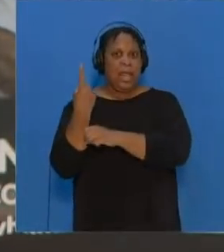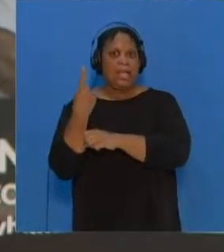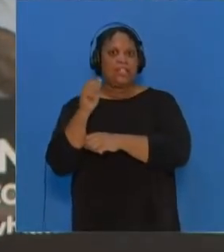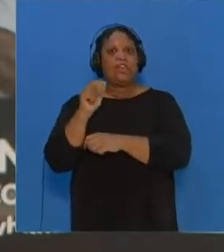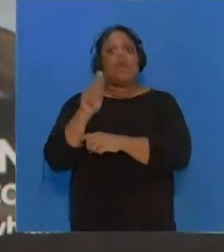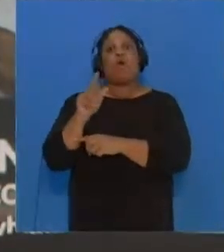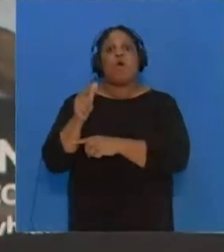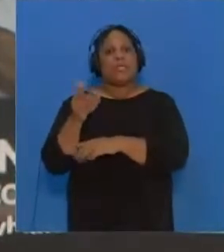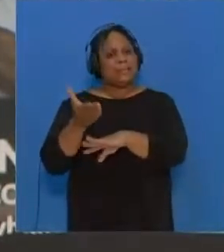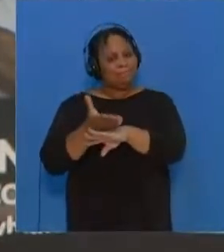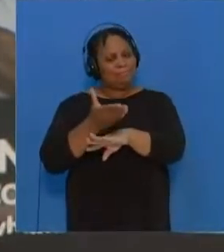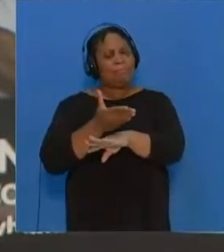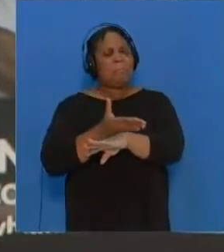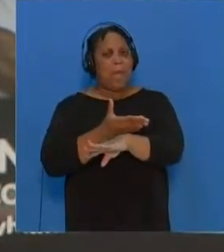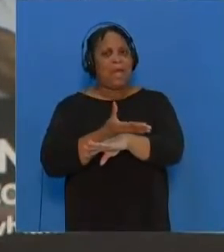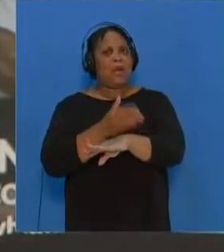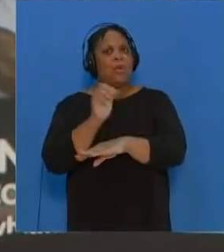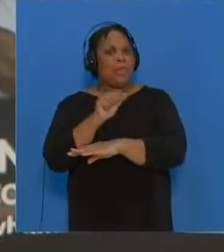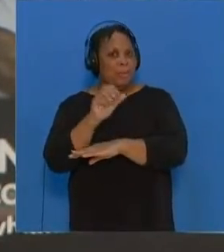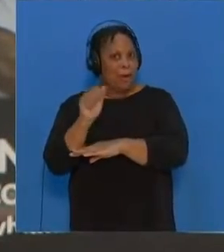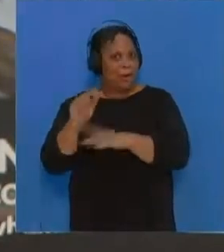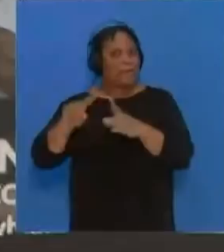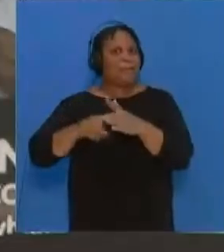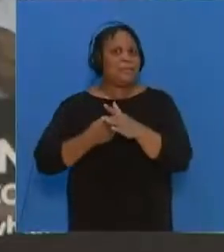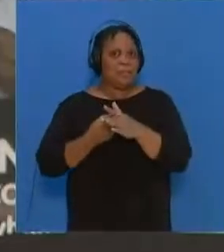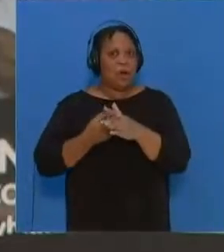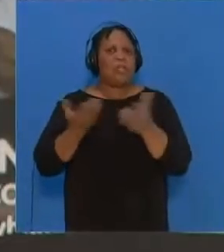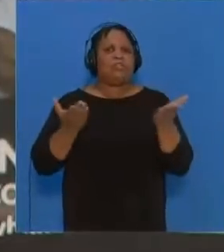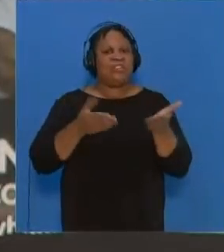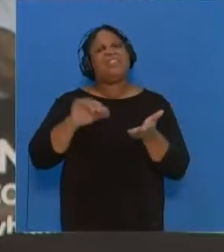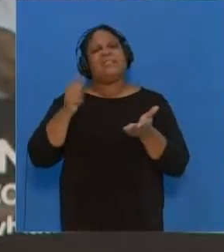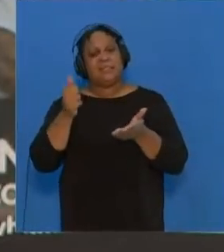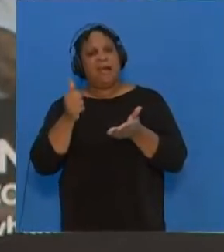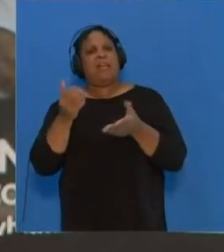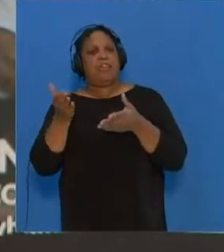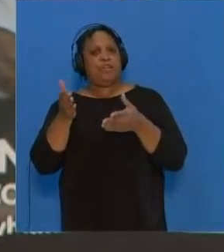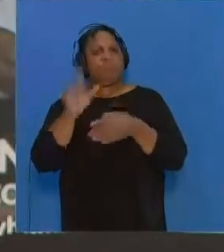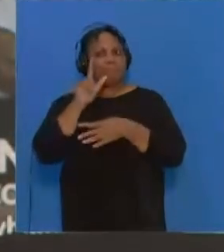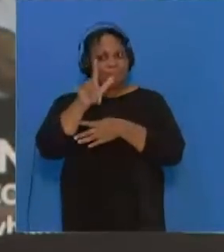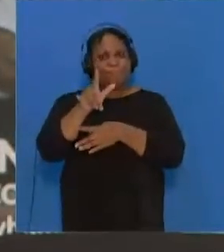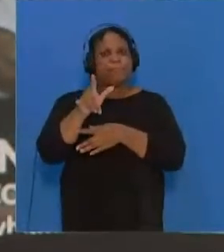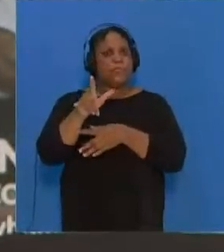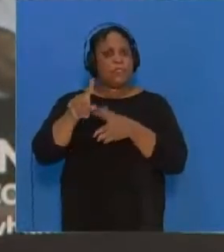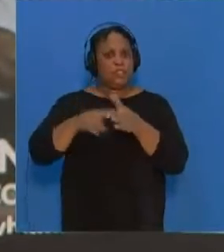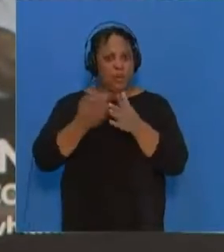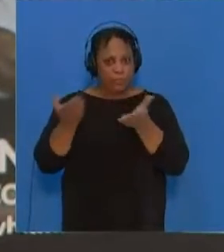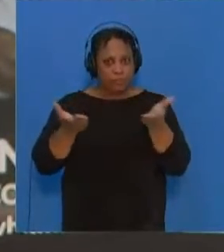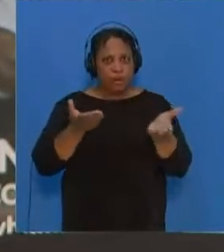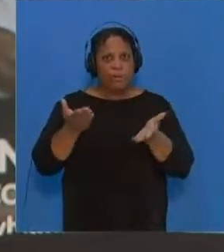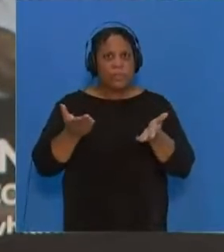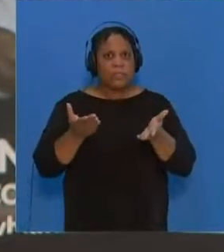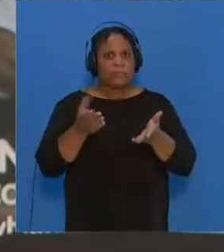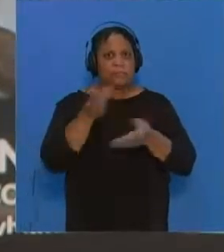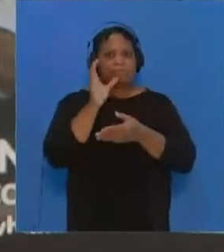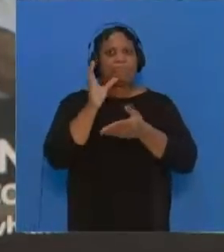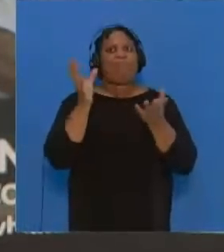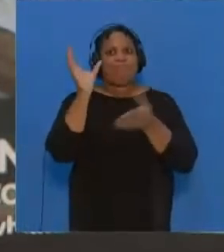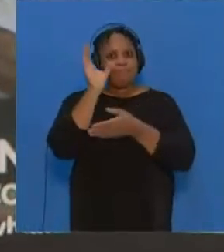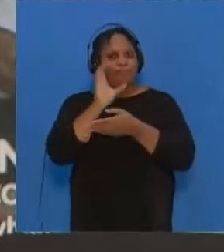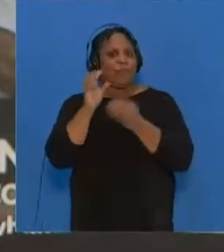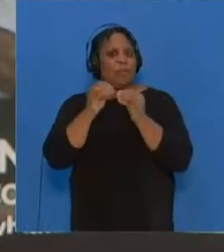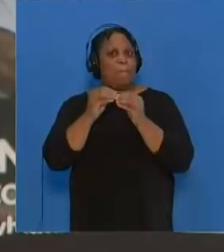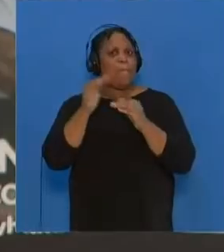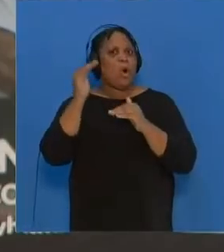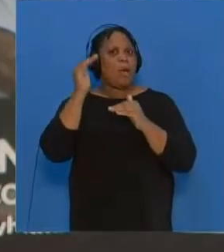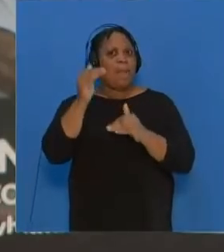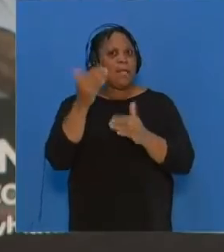do better, with American Airlines restarting their service, other airlines restarting their services as well. So we'll look to have more